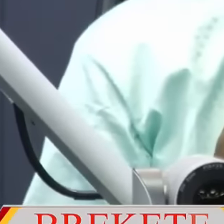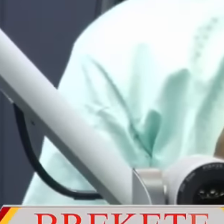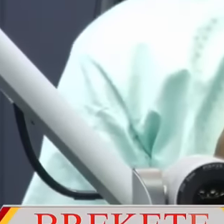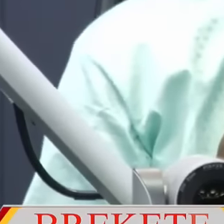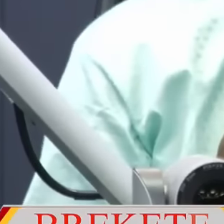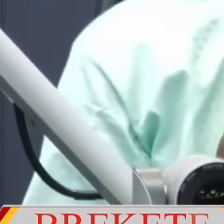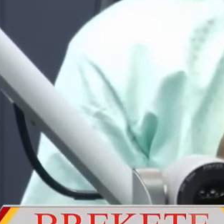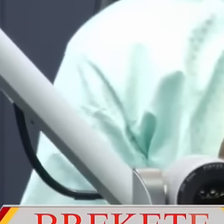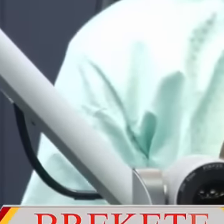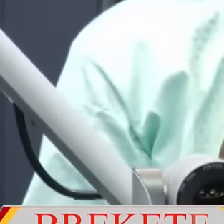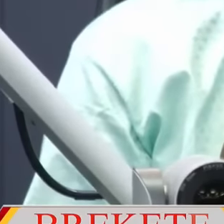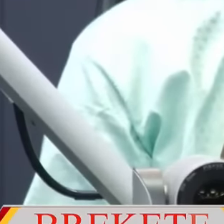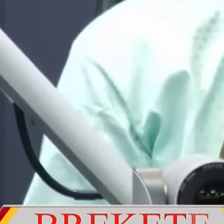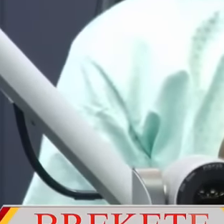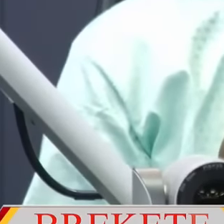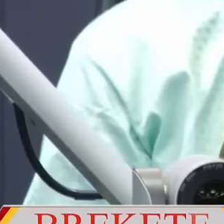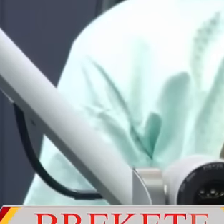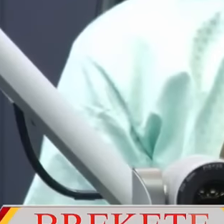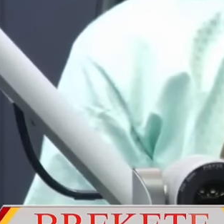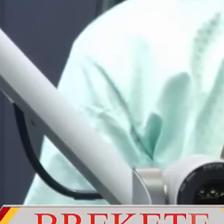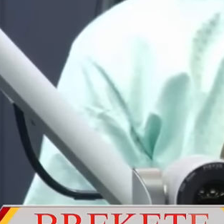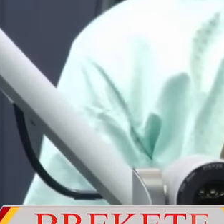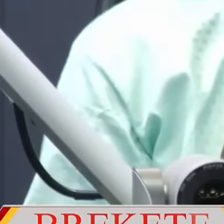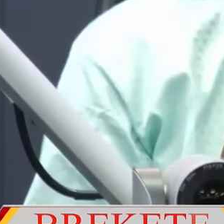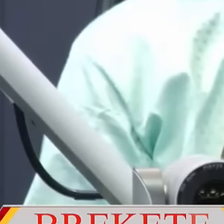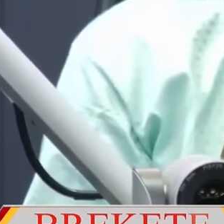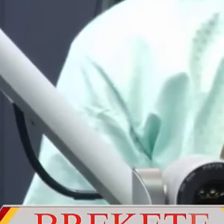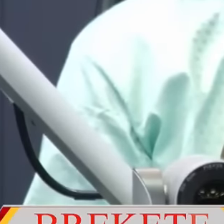daure su wanda da aka ba dukiya ba daure su ba